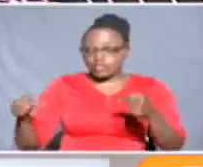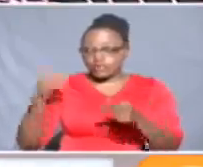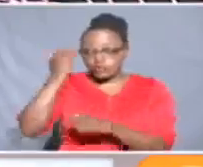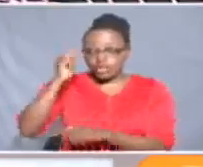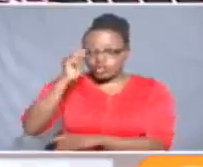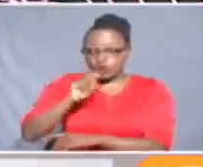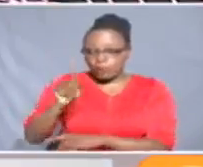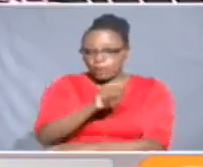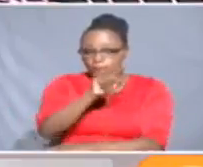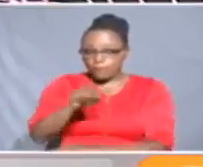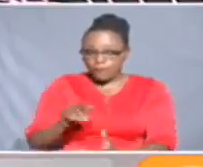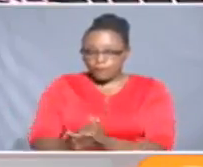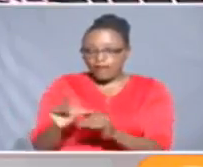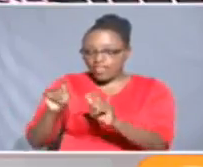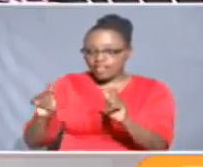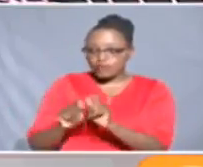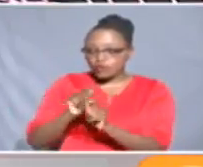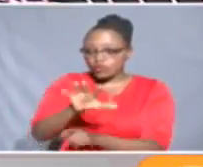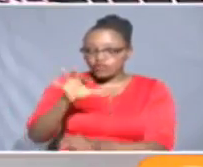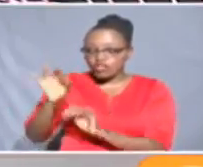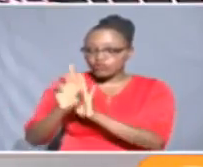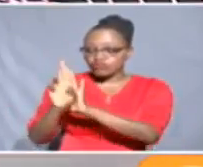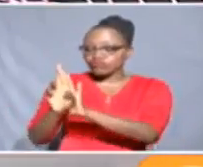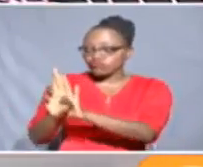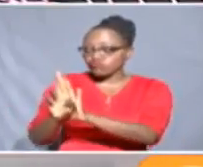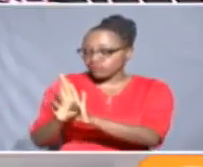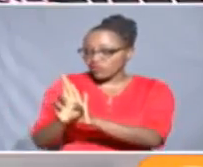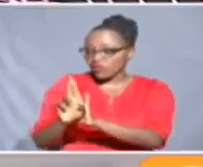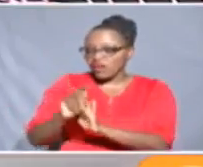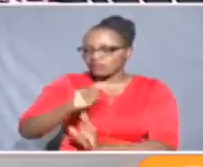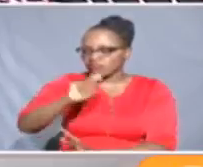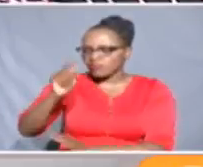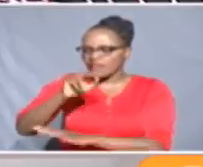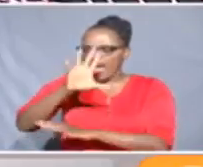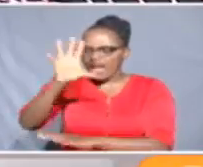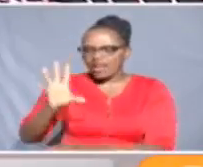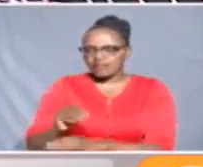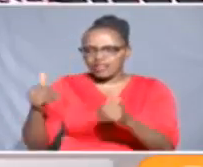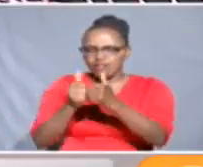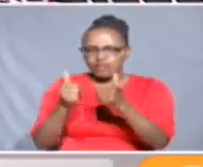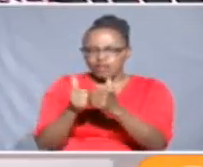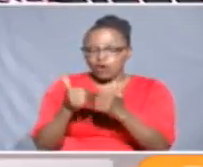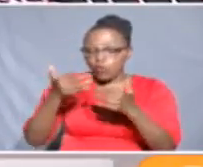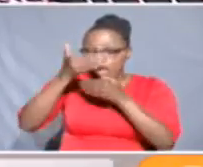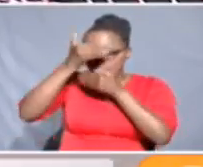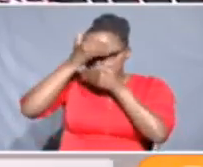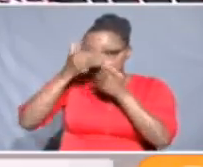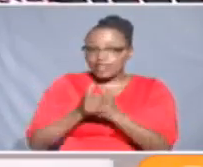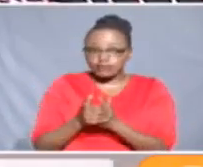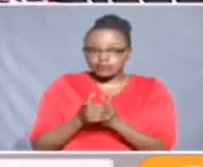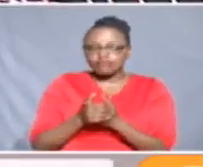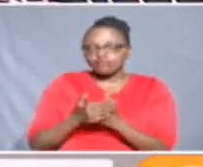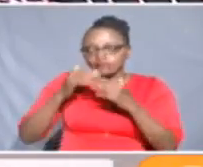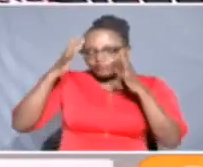has nullified the badminton team that had been chosen to represent the country in this year's African Games in Rabat, Morocco, with a committee ruling